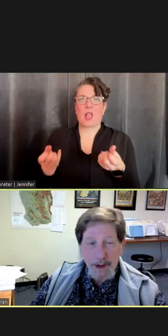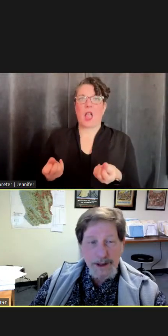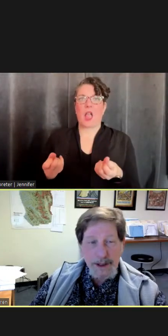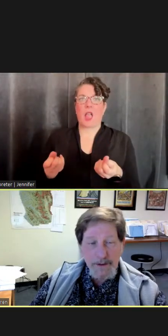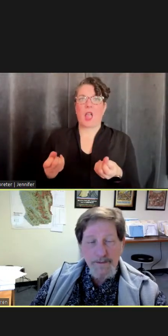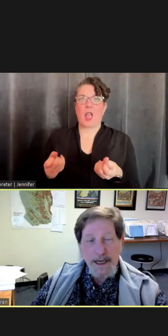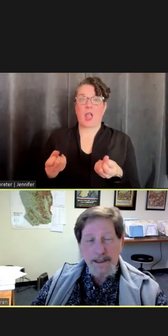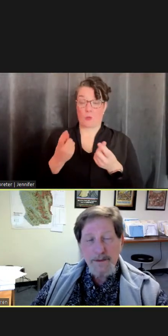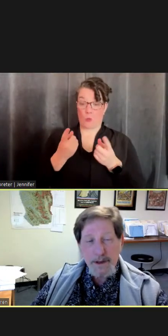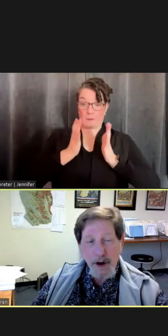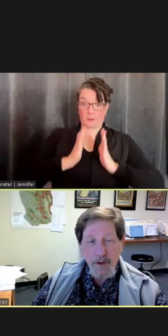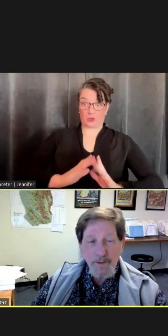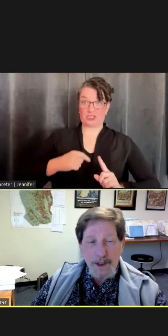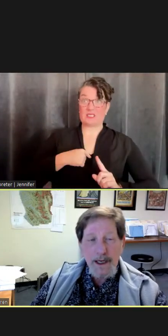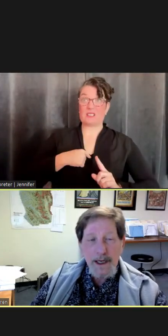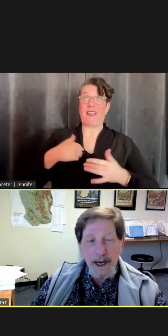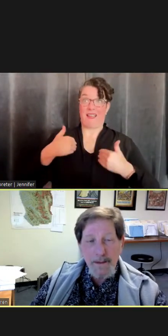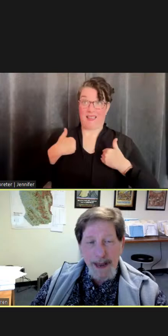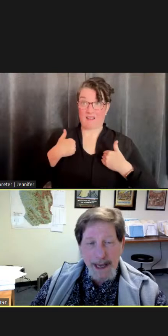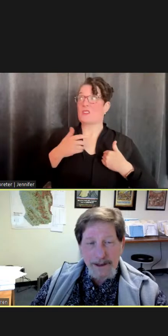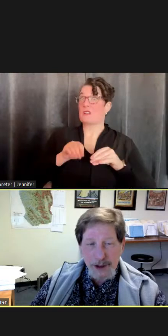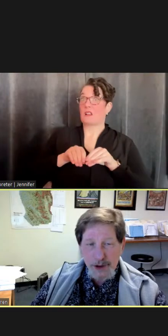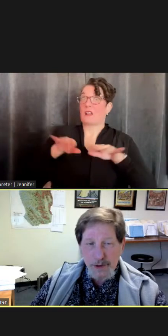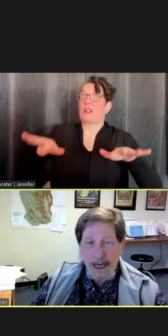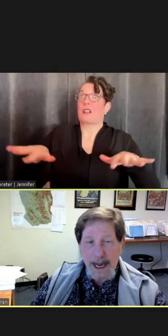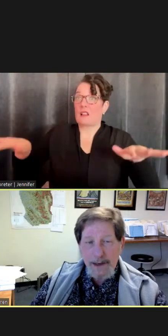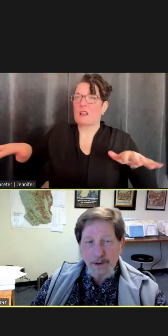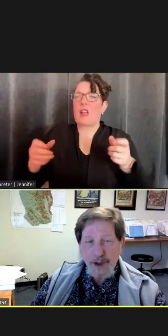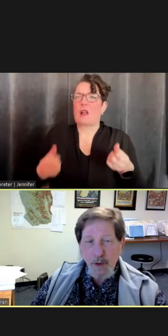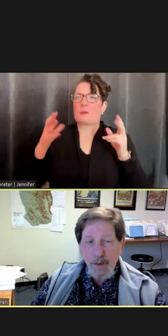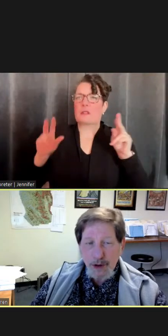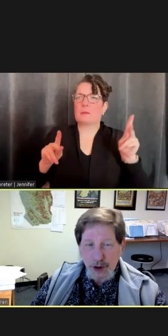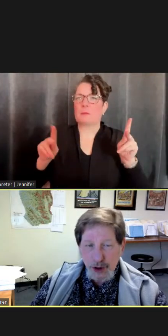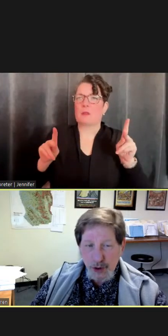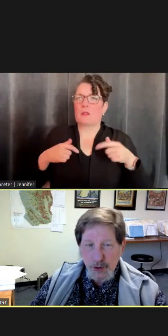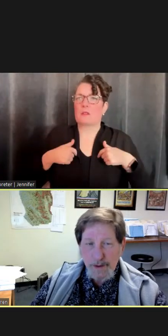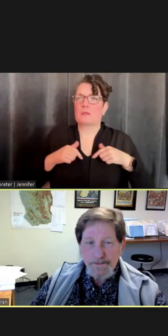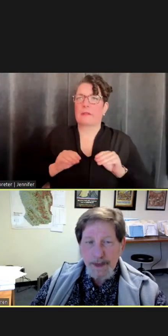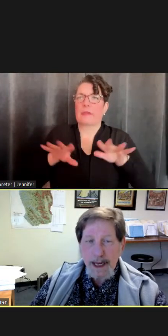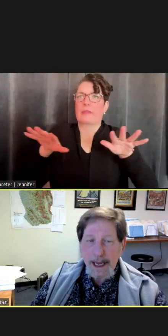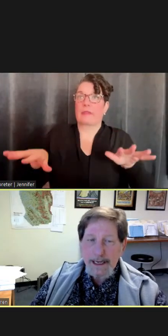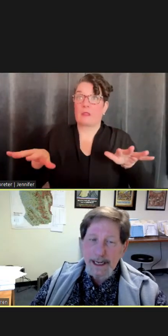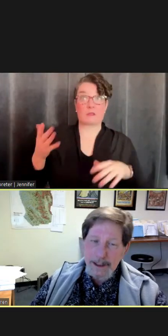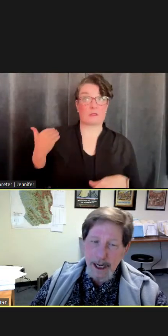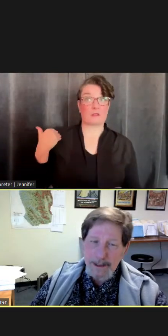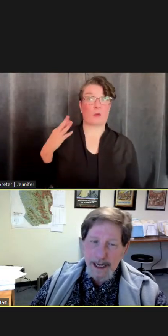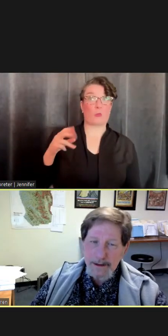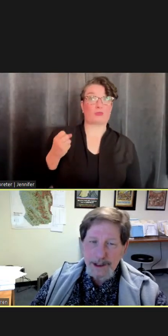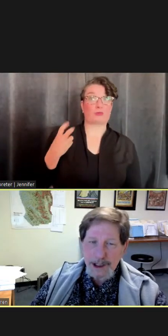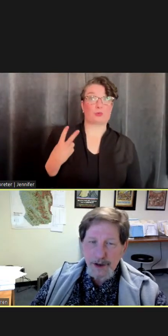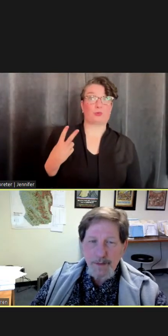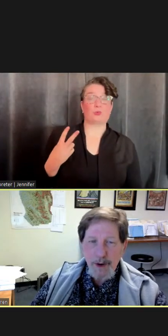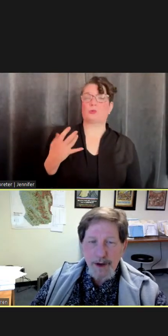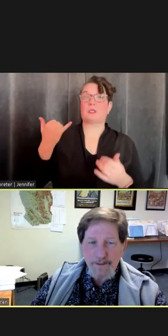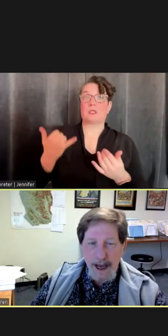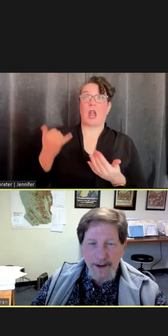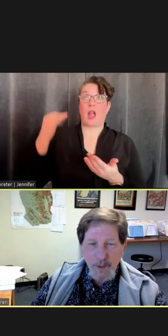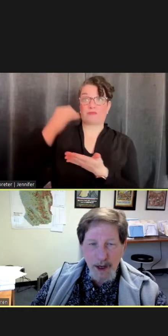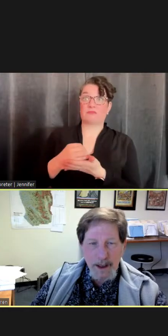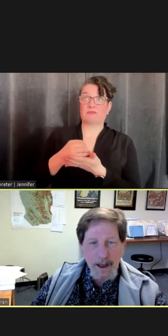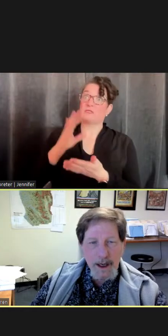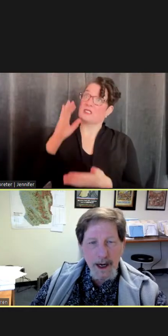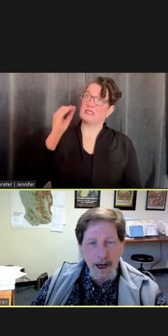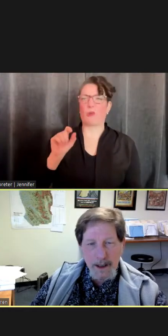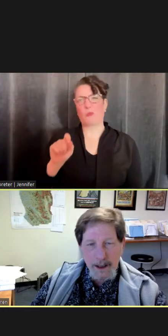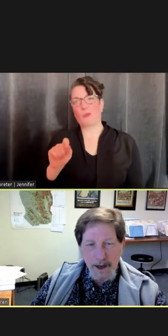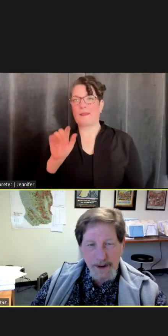a person infected with COVID pass it to? And it was almost 2, and it has come down to